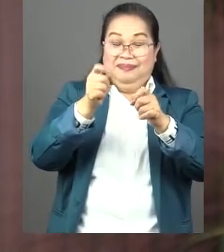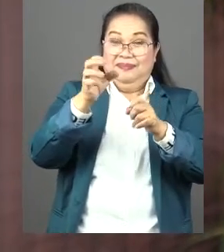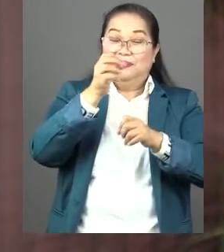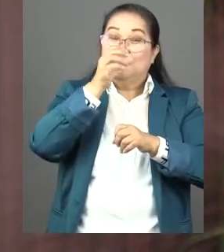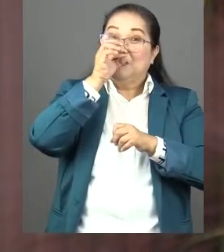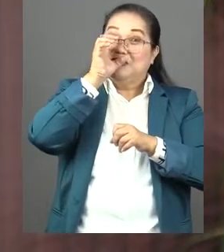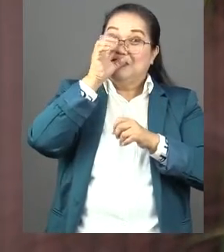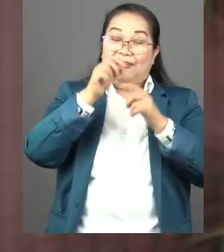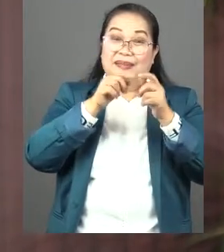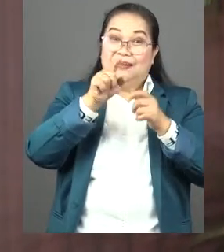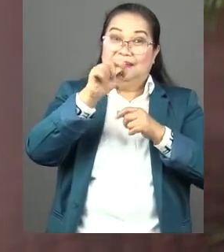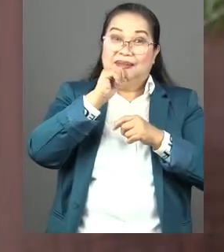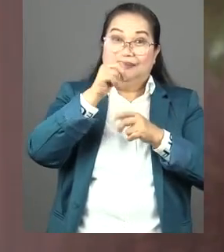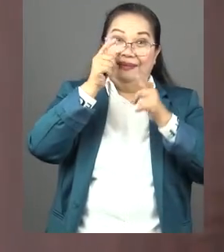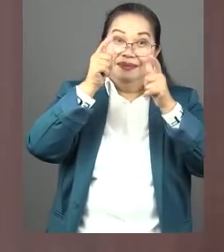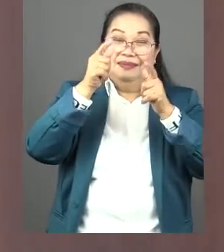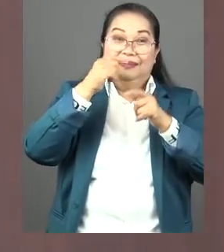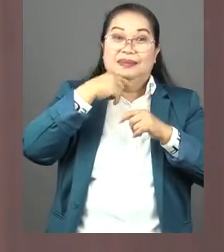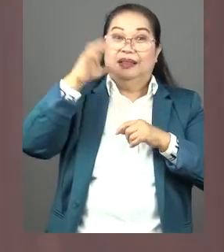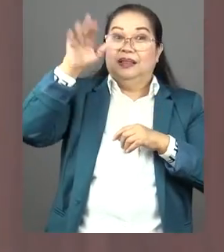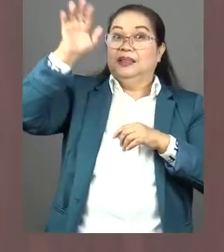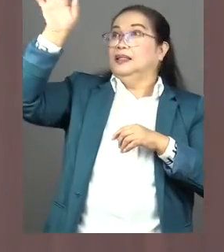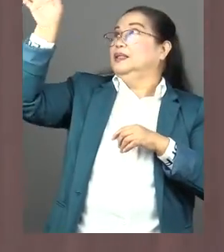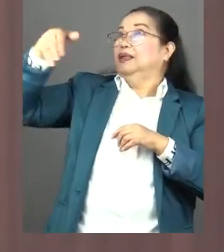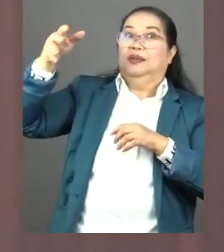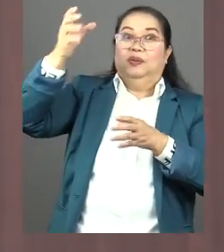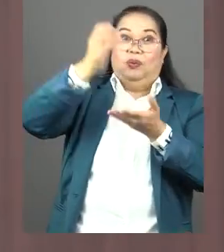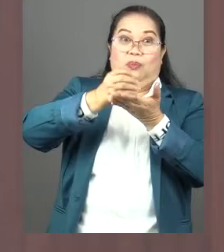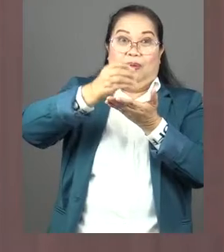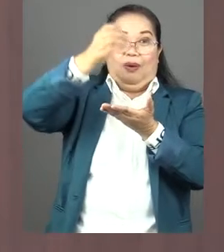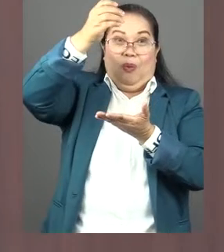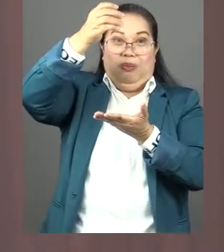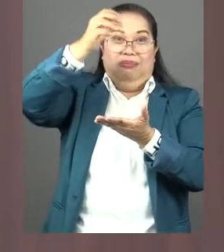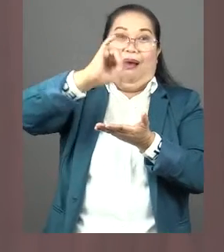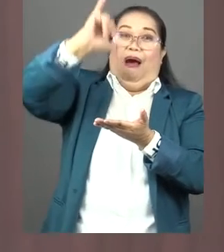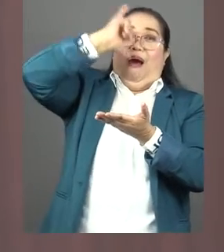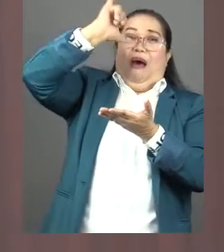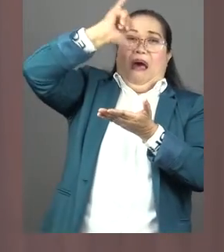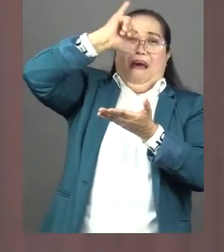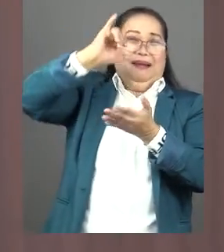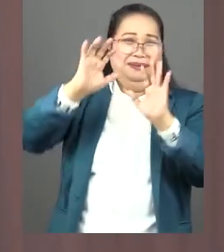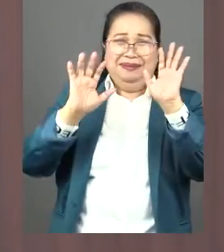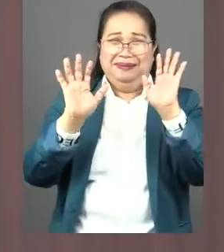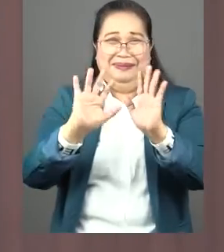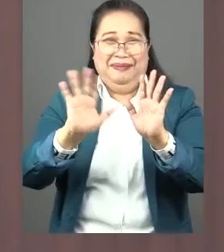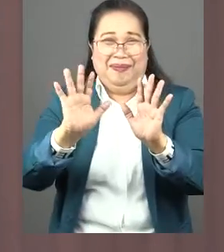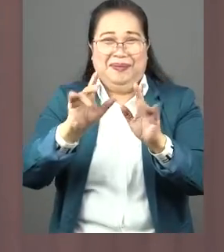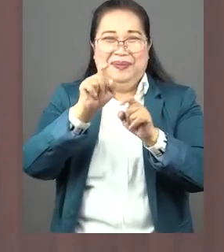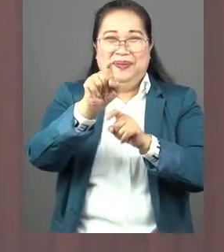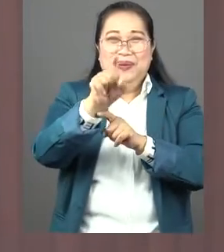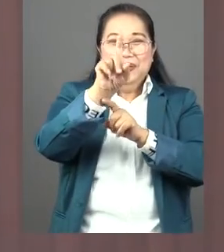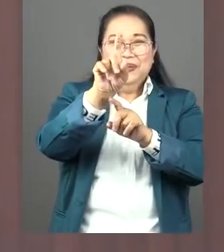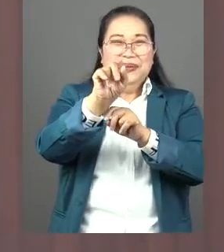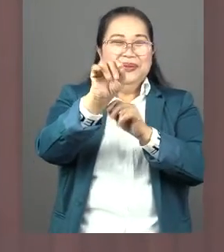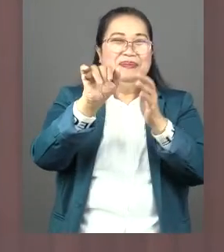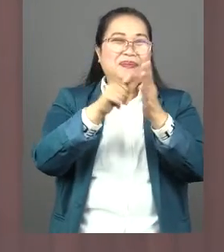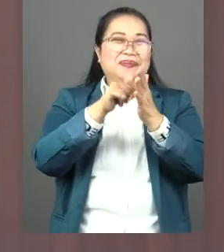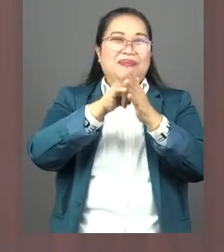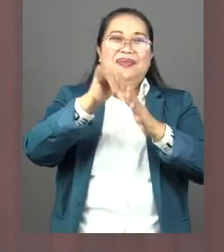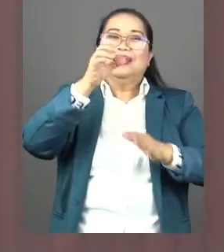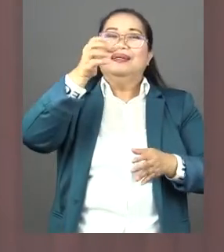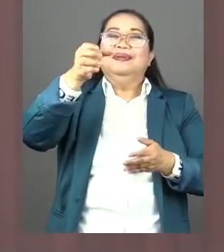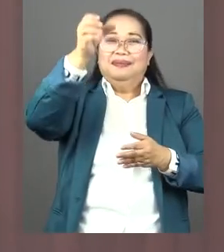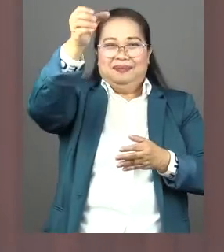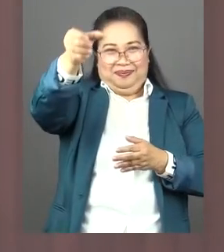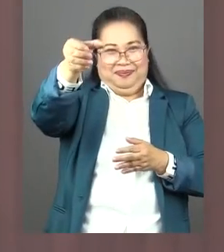not make you look for the waiter and say, "Waiter, give me the whole bottle." If you can keep yourself from doing that and just take the toast, please